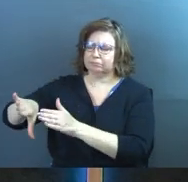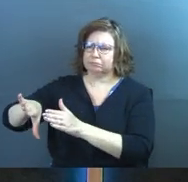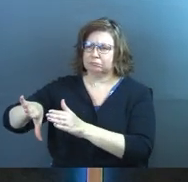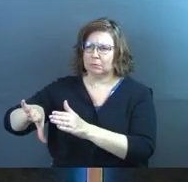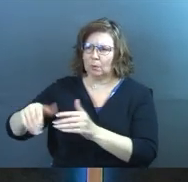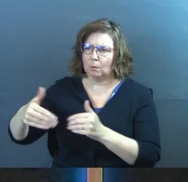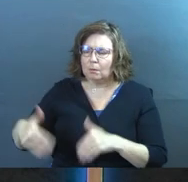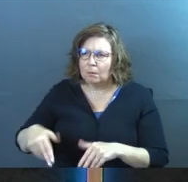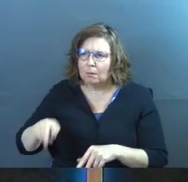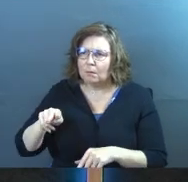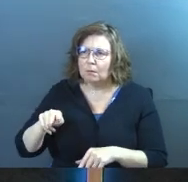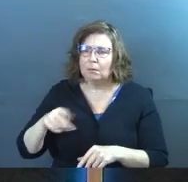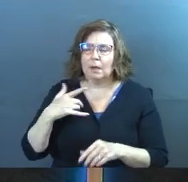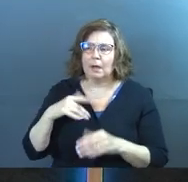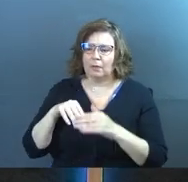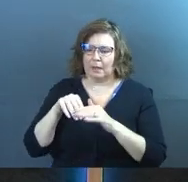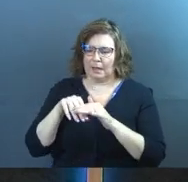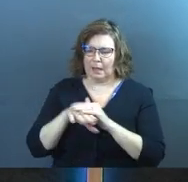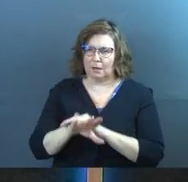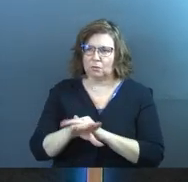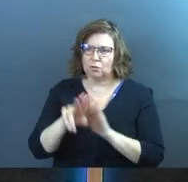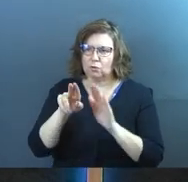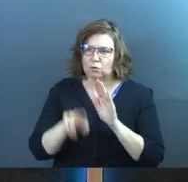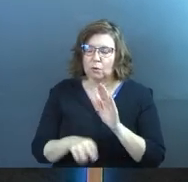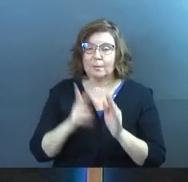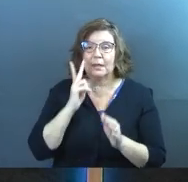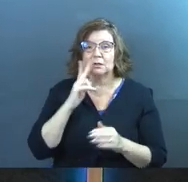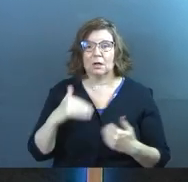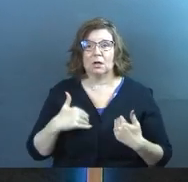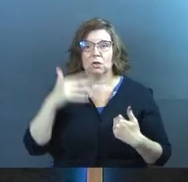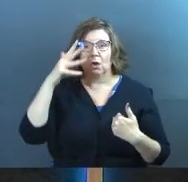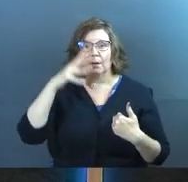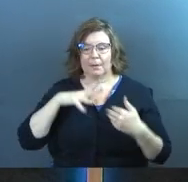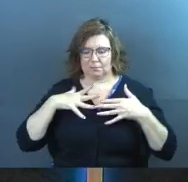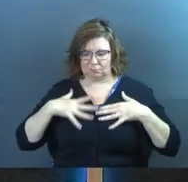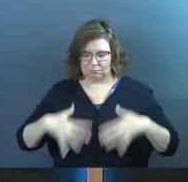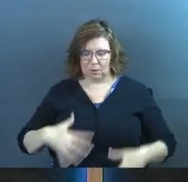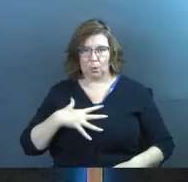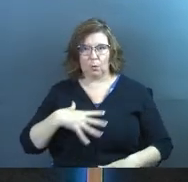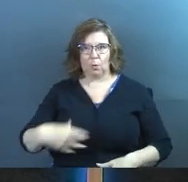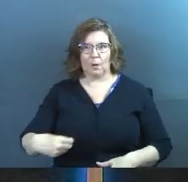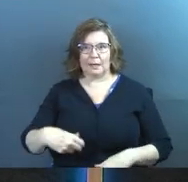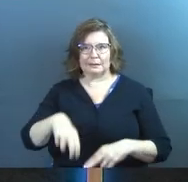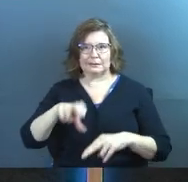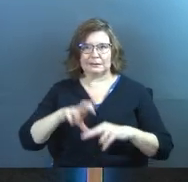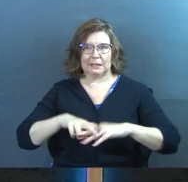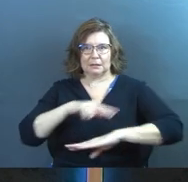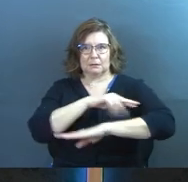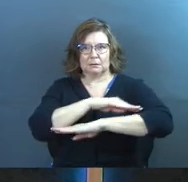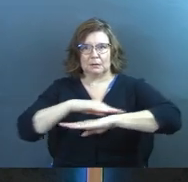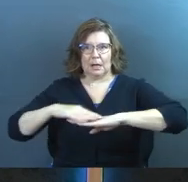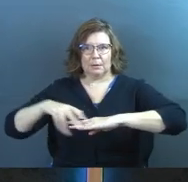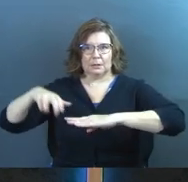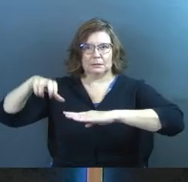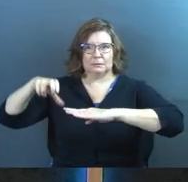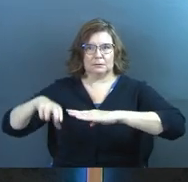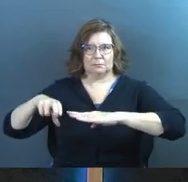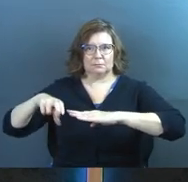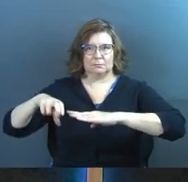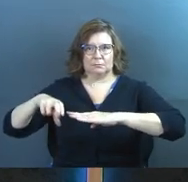away. As they entered the tomb, they saw a young man dressed in a white robe sitting on the right side, and they